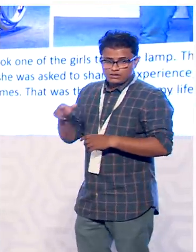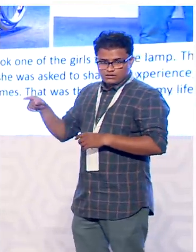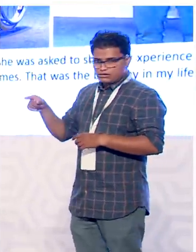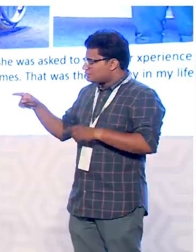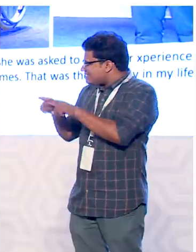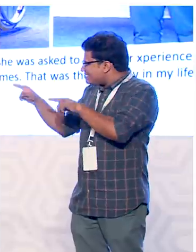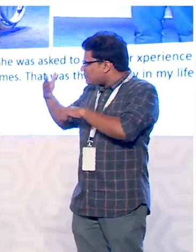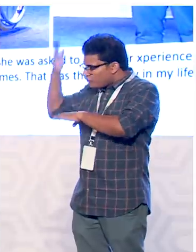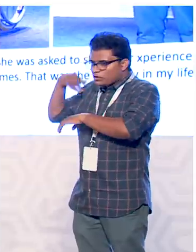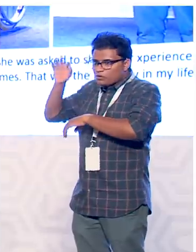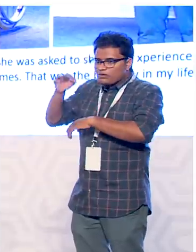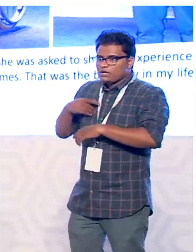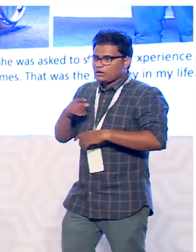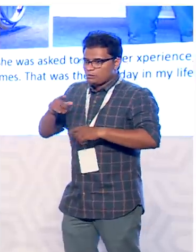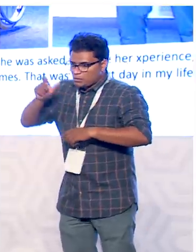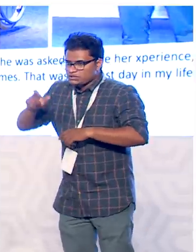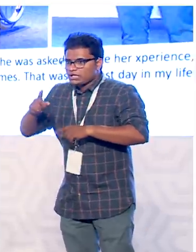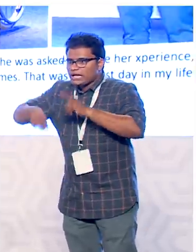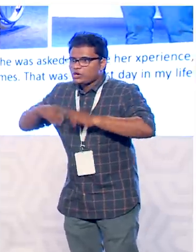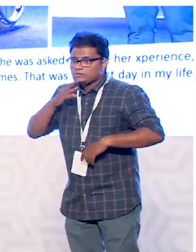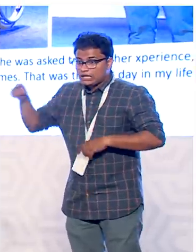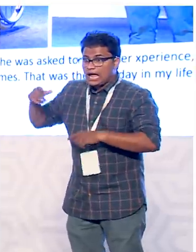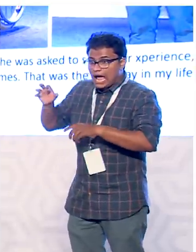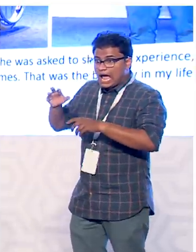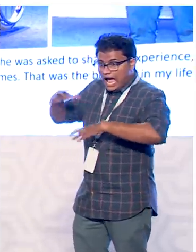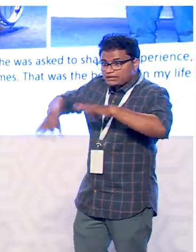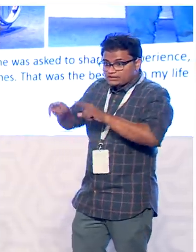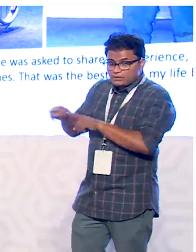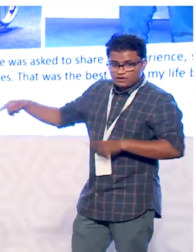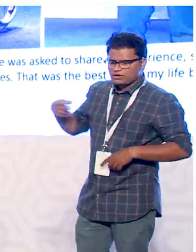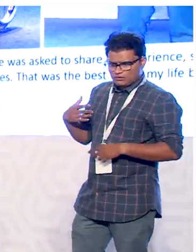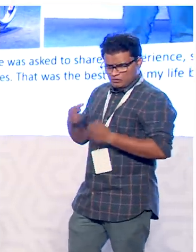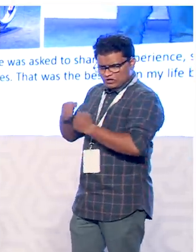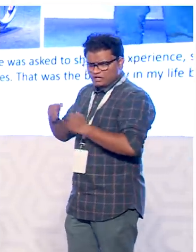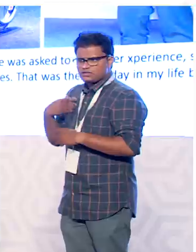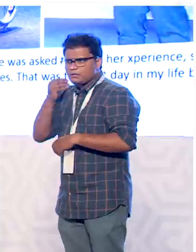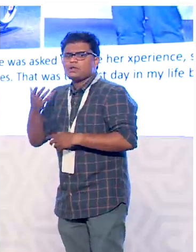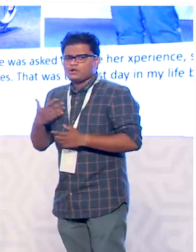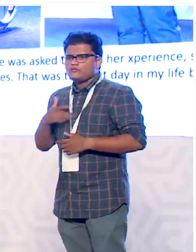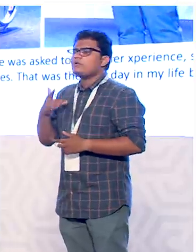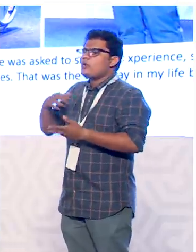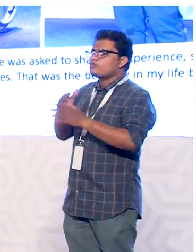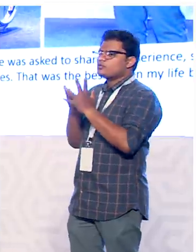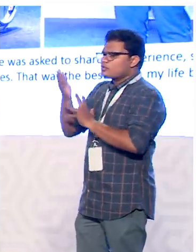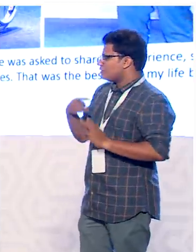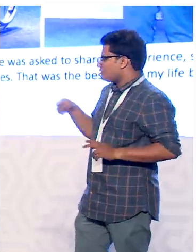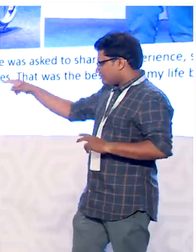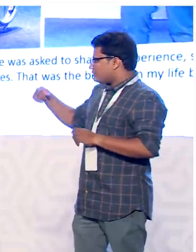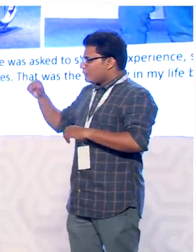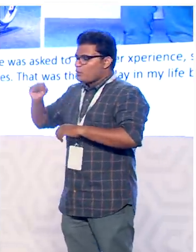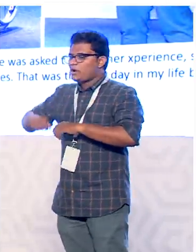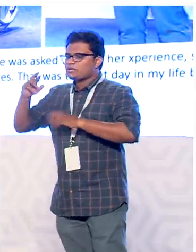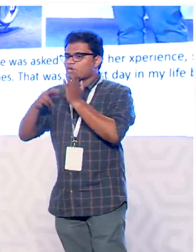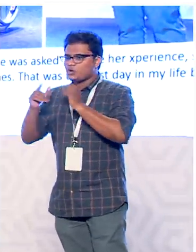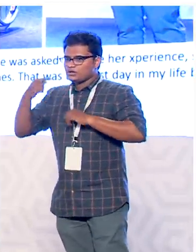How difficult was it to play that character? How did you prepare for it? Yes, I have played a role